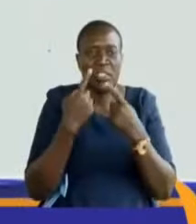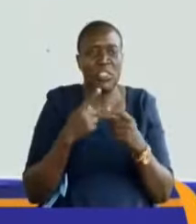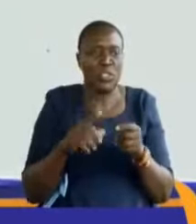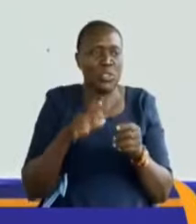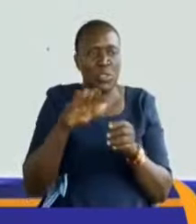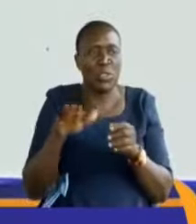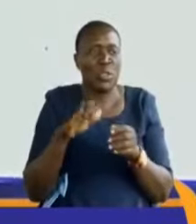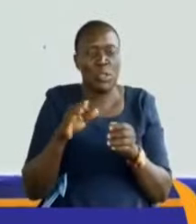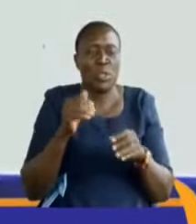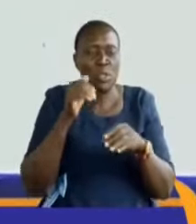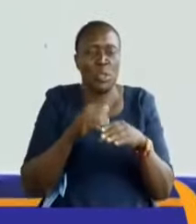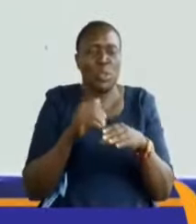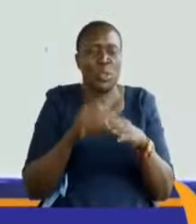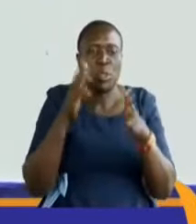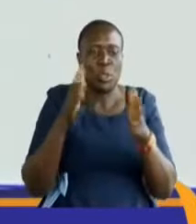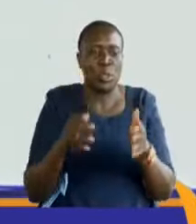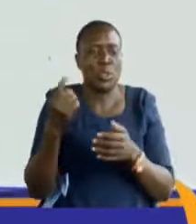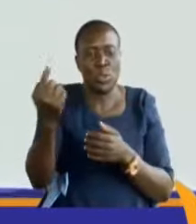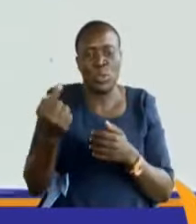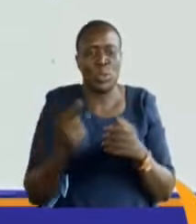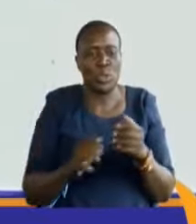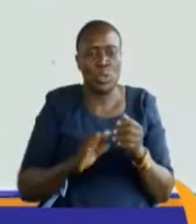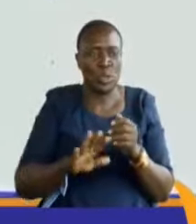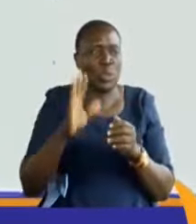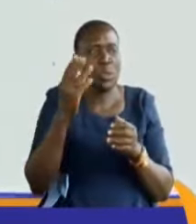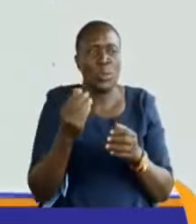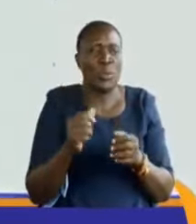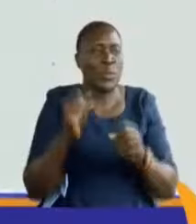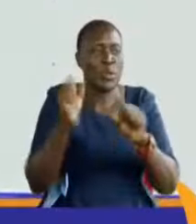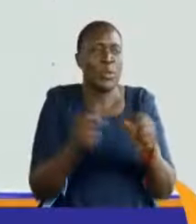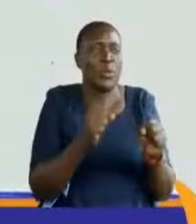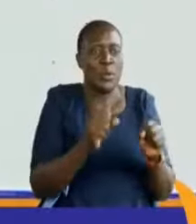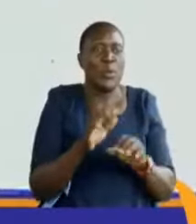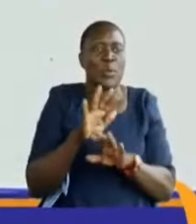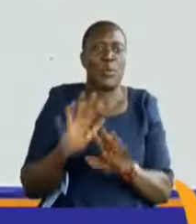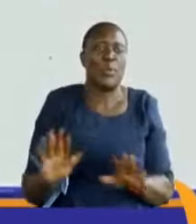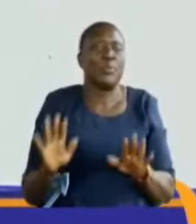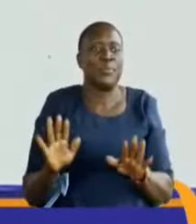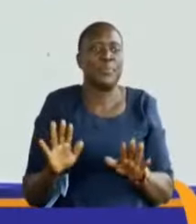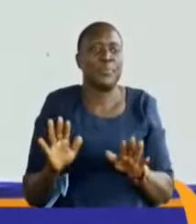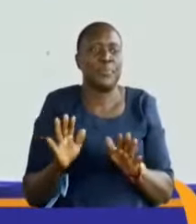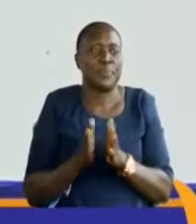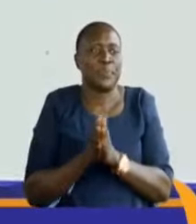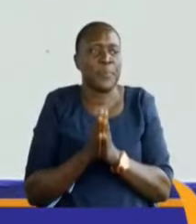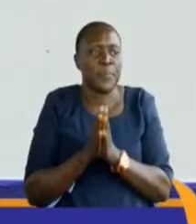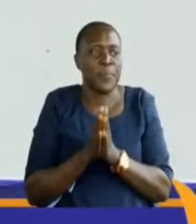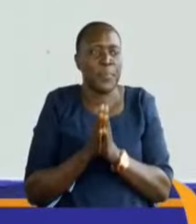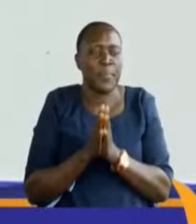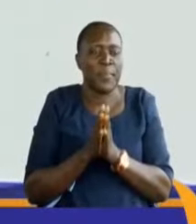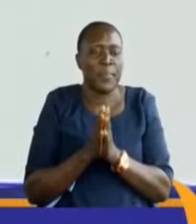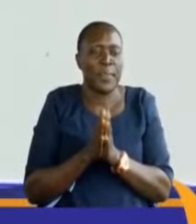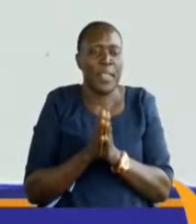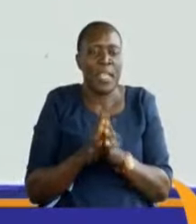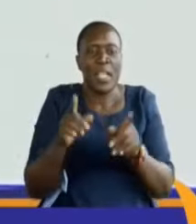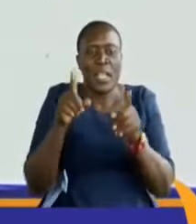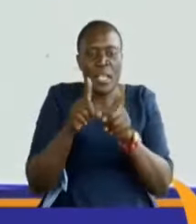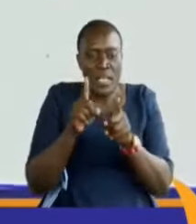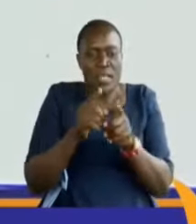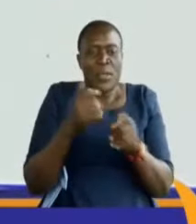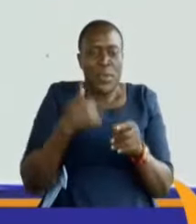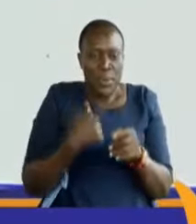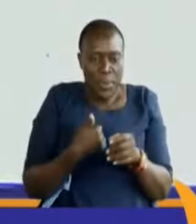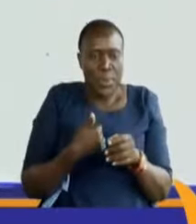local investors for them to bring their money to Homa Bay. Your Excellency, we have also received